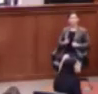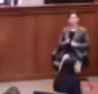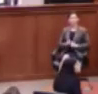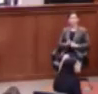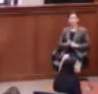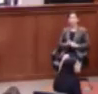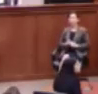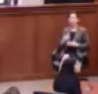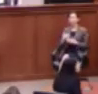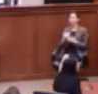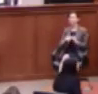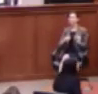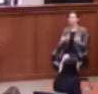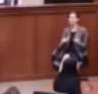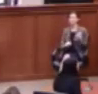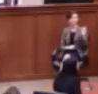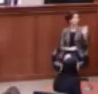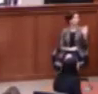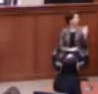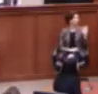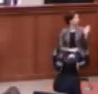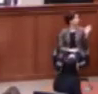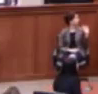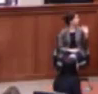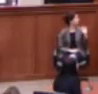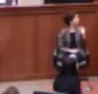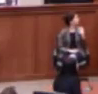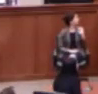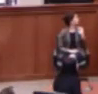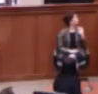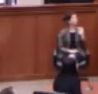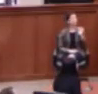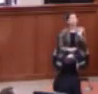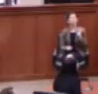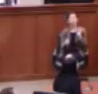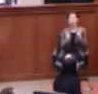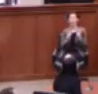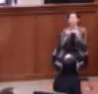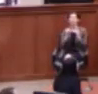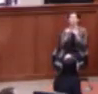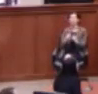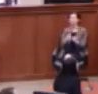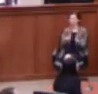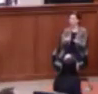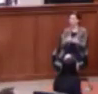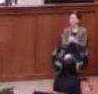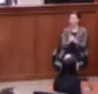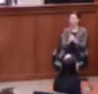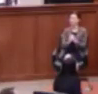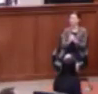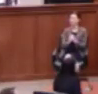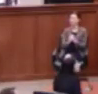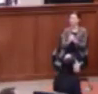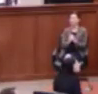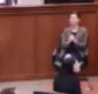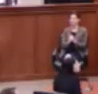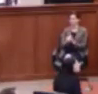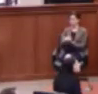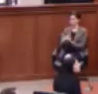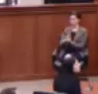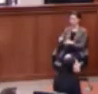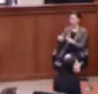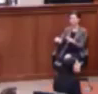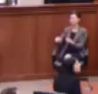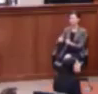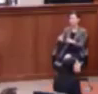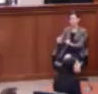On the next slide, you see that one of our goals is really just to bring opportunities for our students so